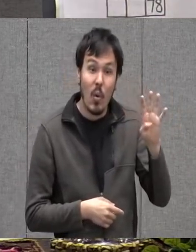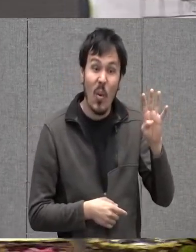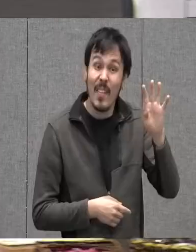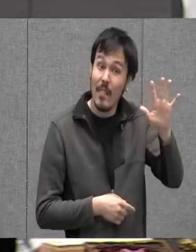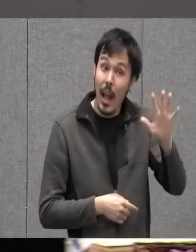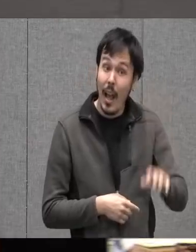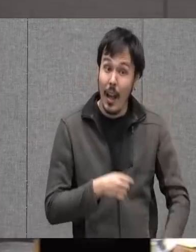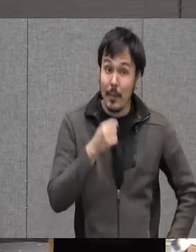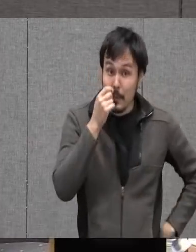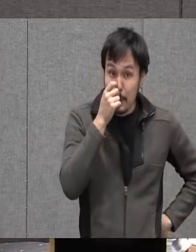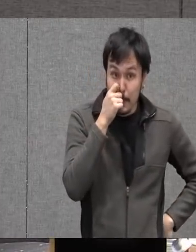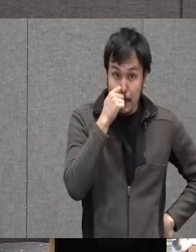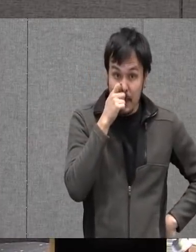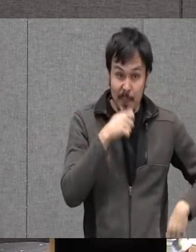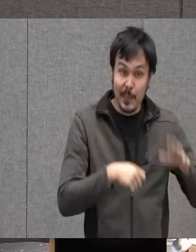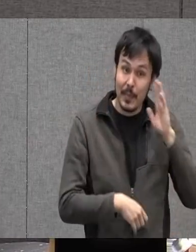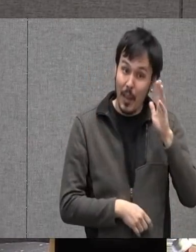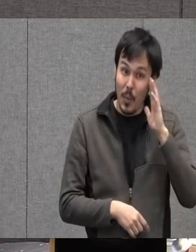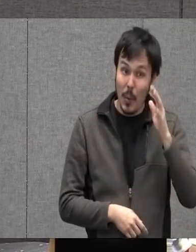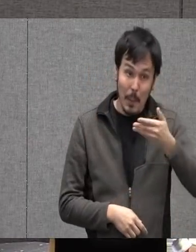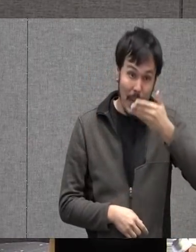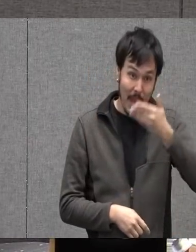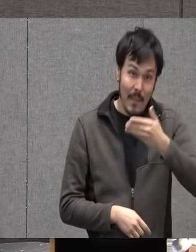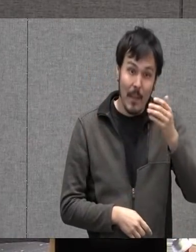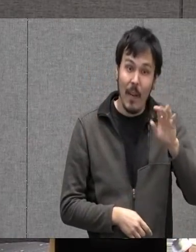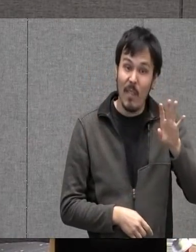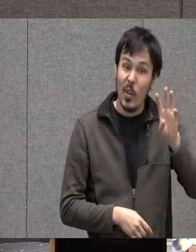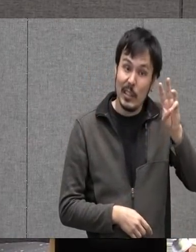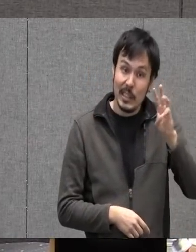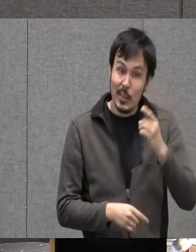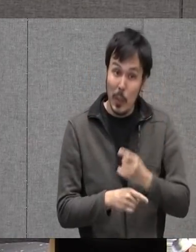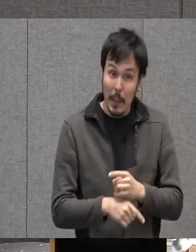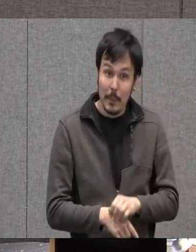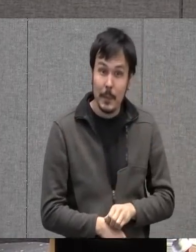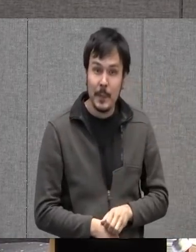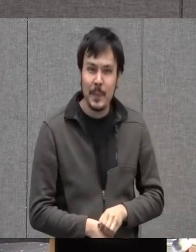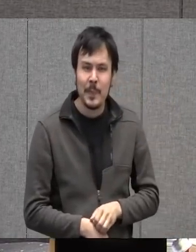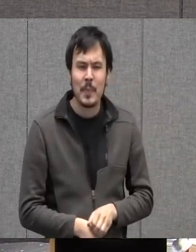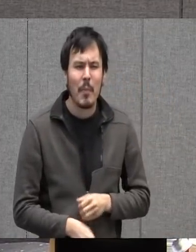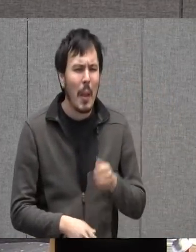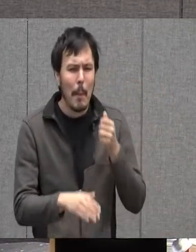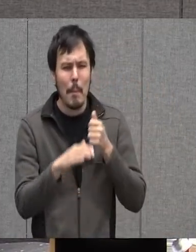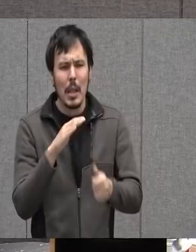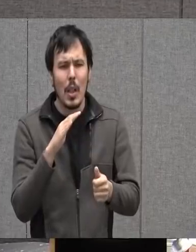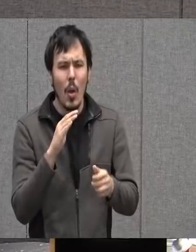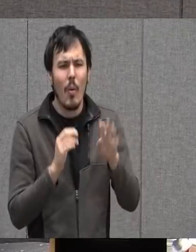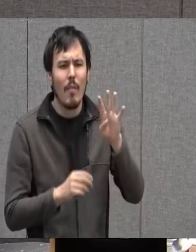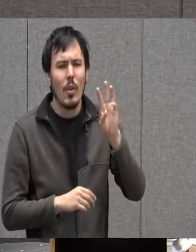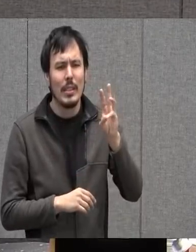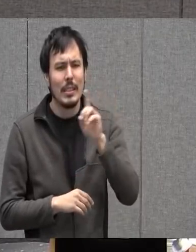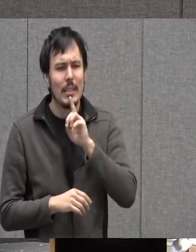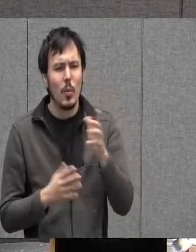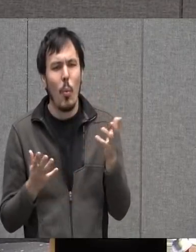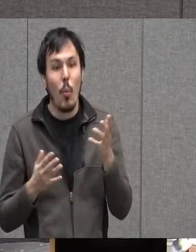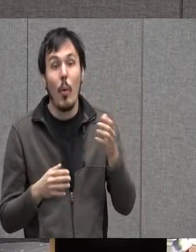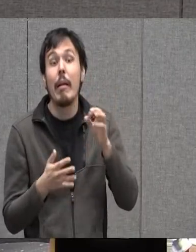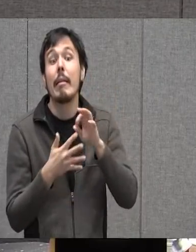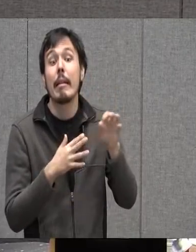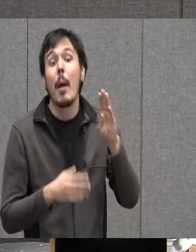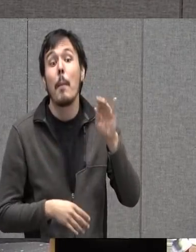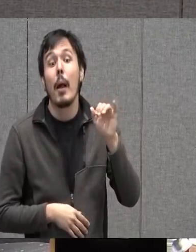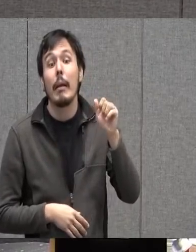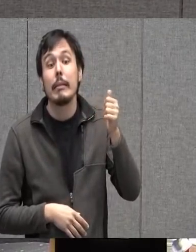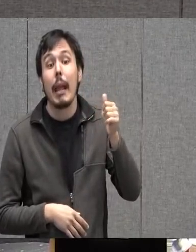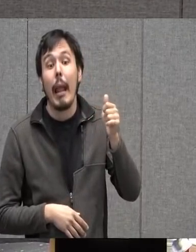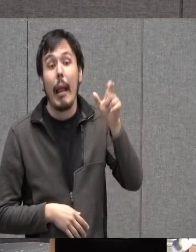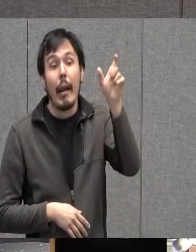45. That would be in front of 46, right? What would be below 46? We'd be counting by tens to do